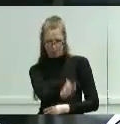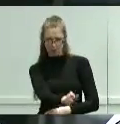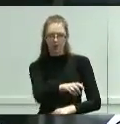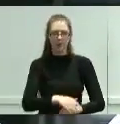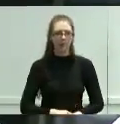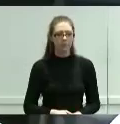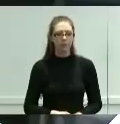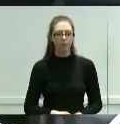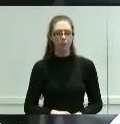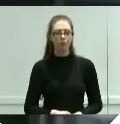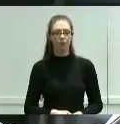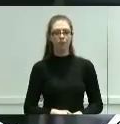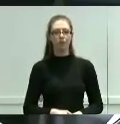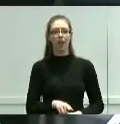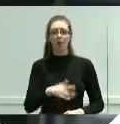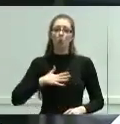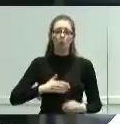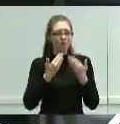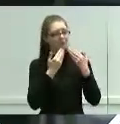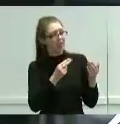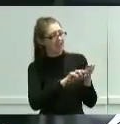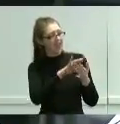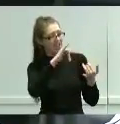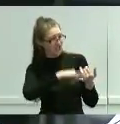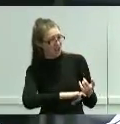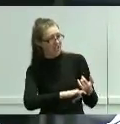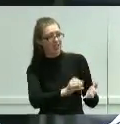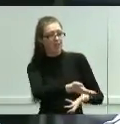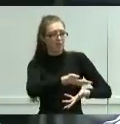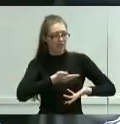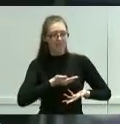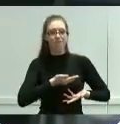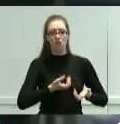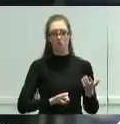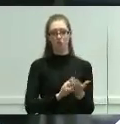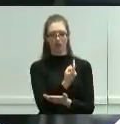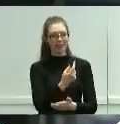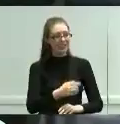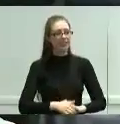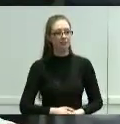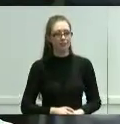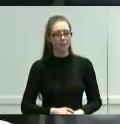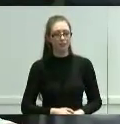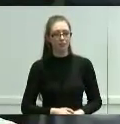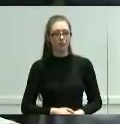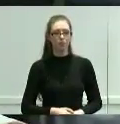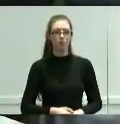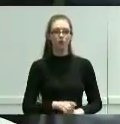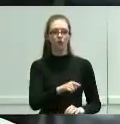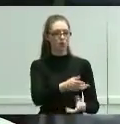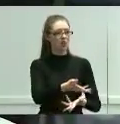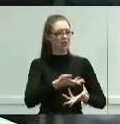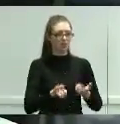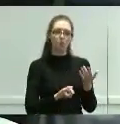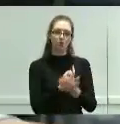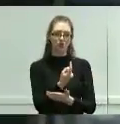We thank NHS for giving us the opportunity to come to London to this conference for this event. Nasreen,